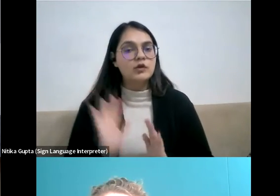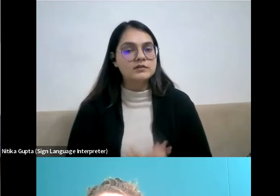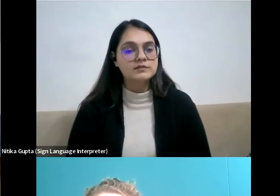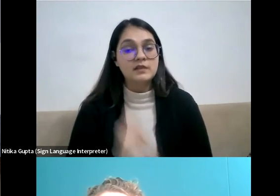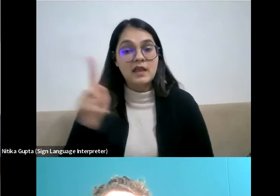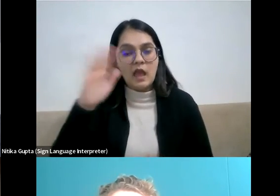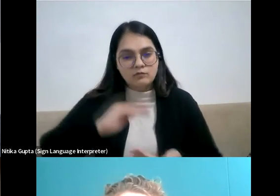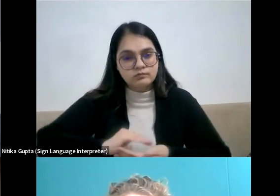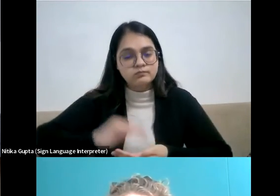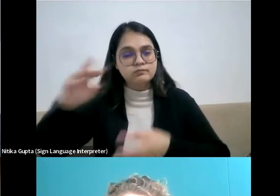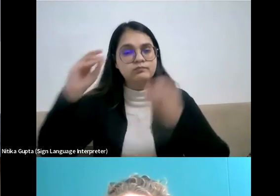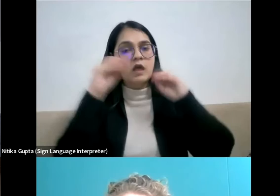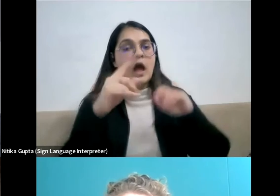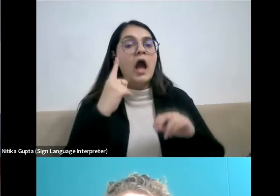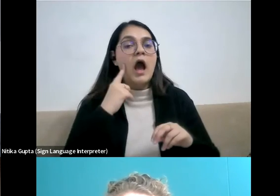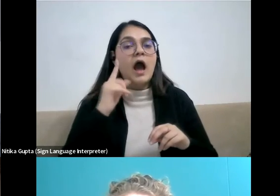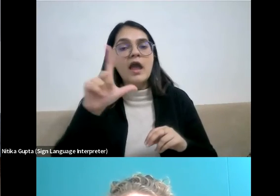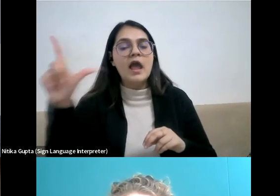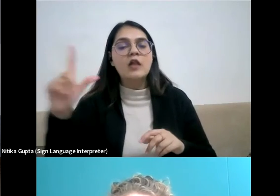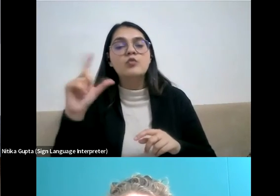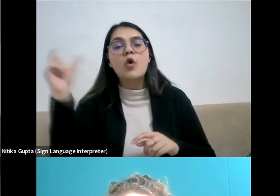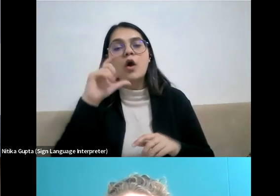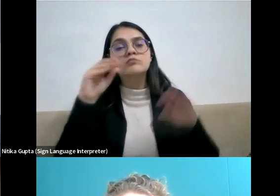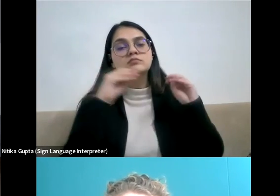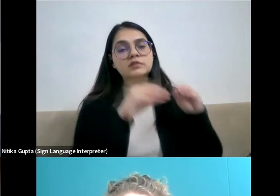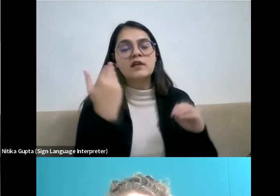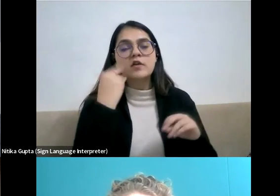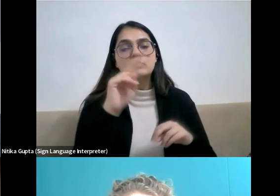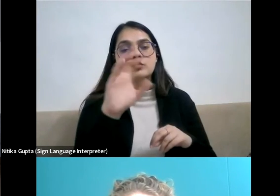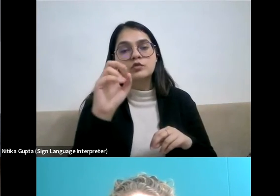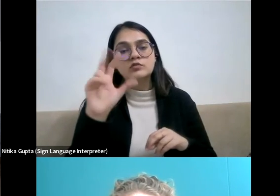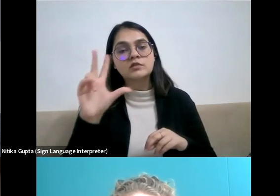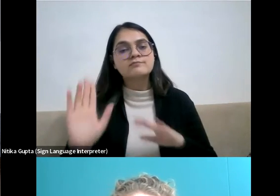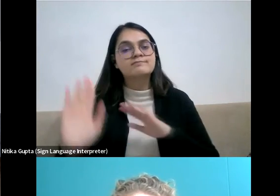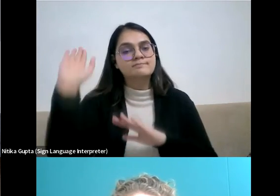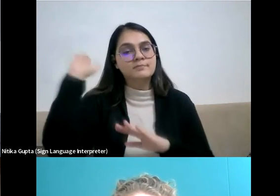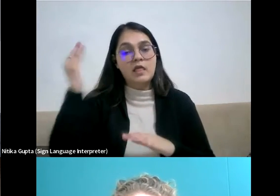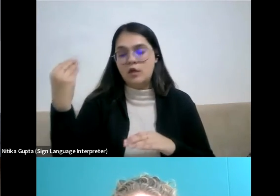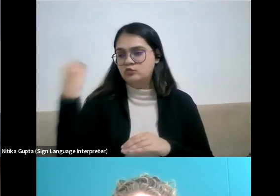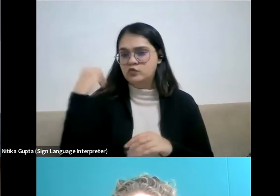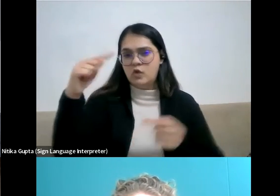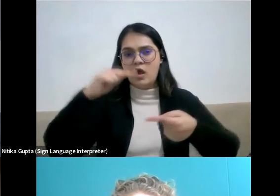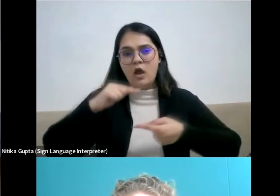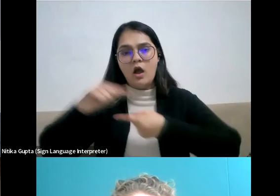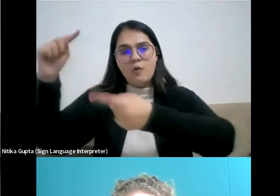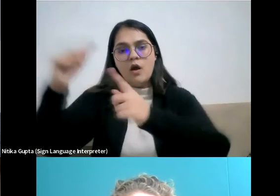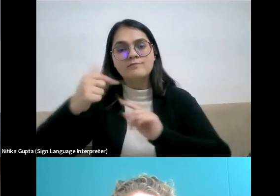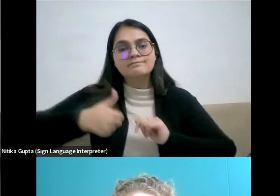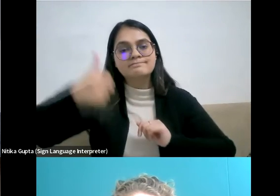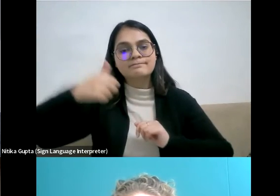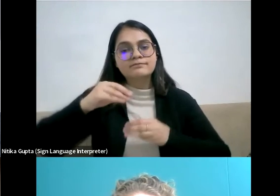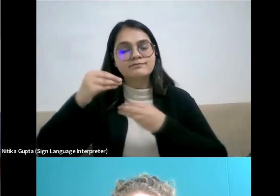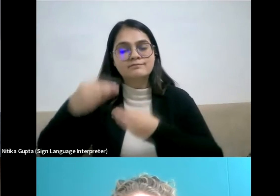teaching at ILS Law College since 2008. He was most famously also awarded by the President of India, APJ